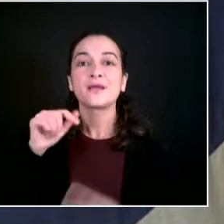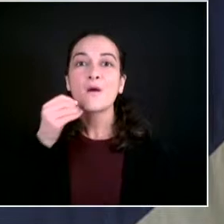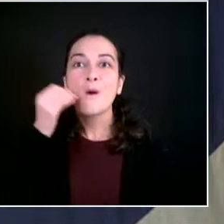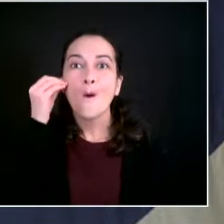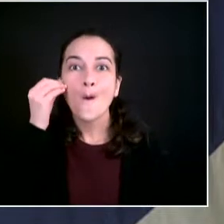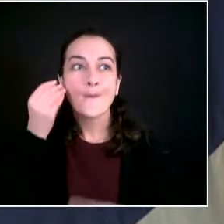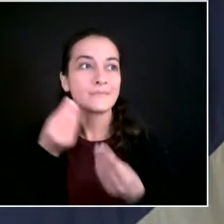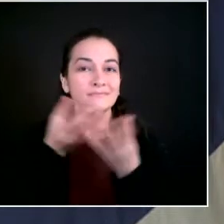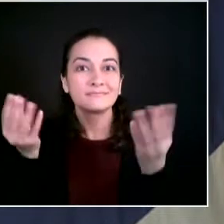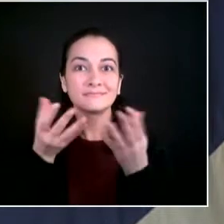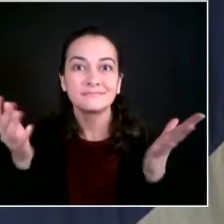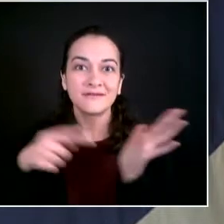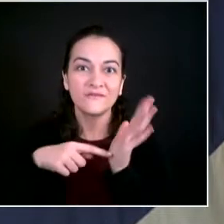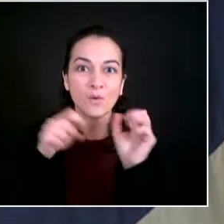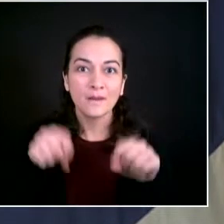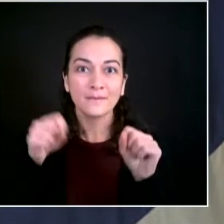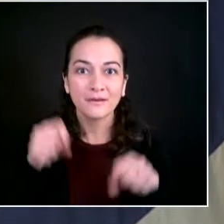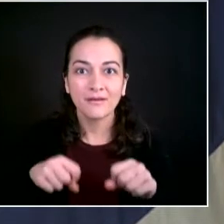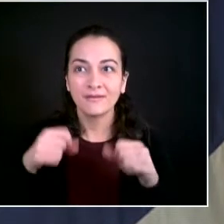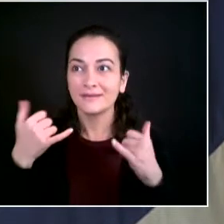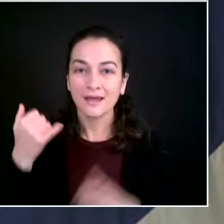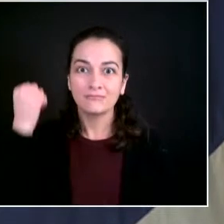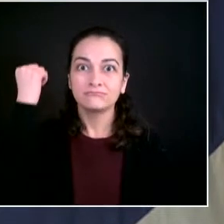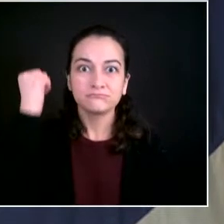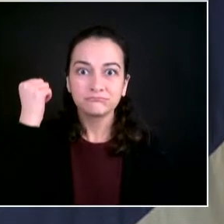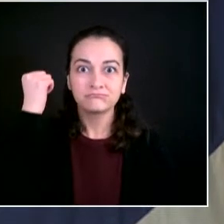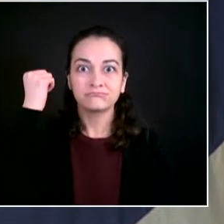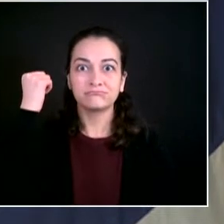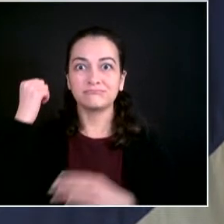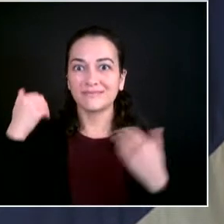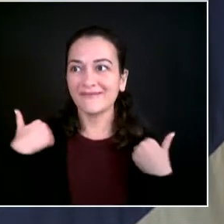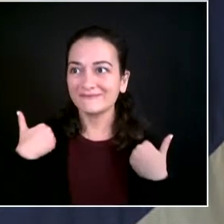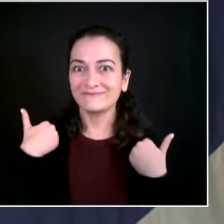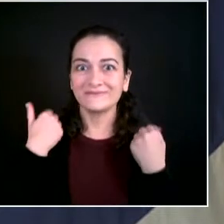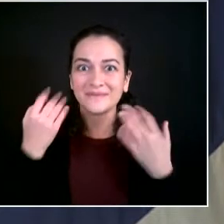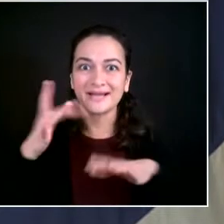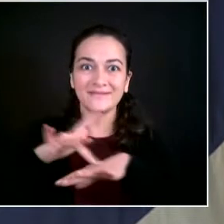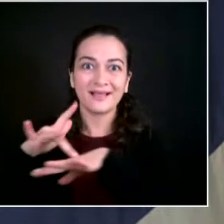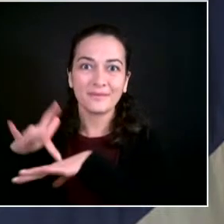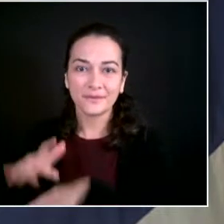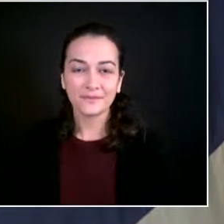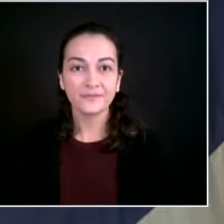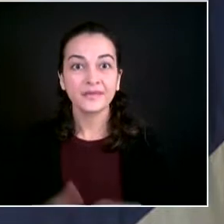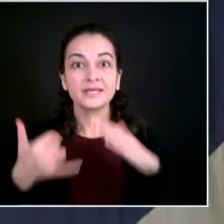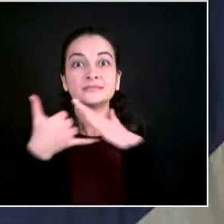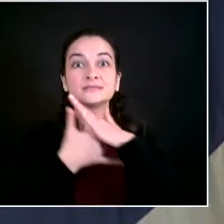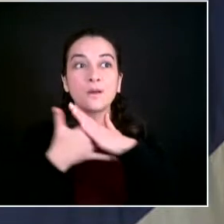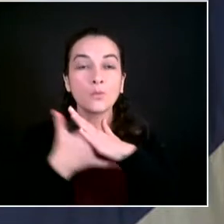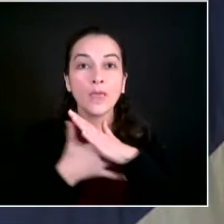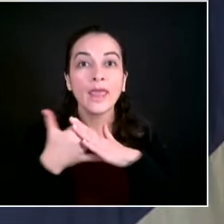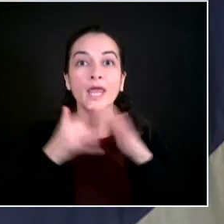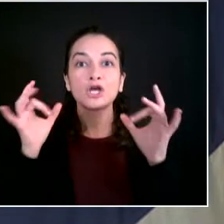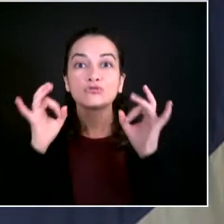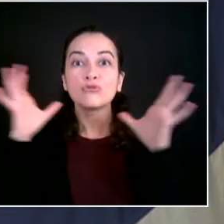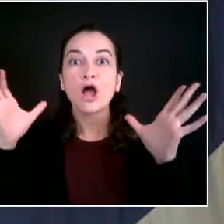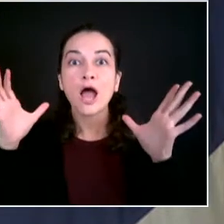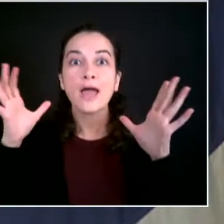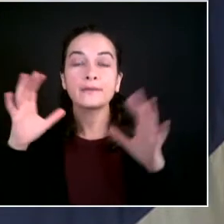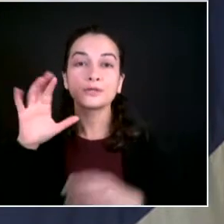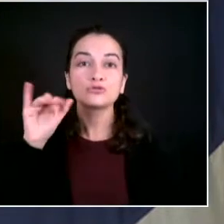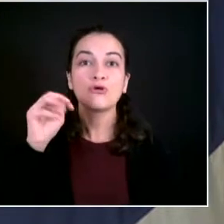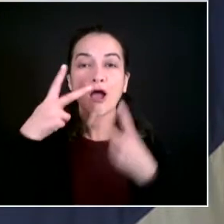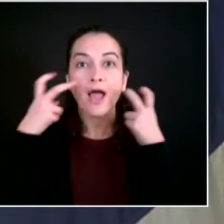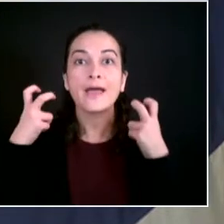Double-digit drops in shootings, homicides, and subway crimes. The most new housing built in a 3-year period